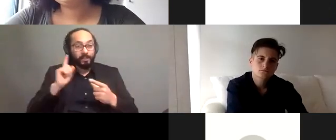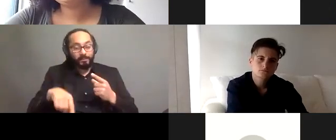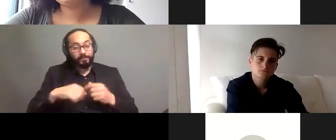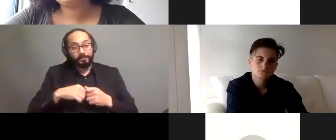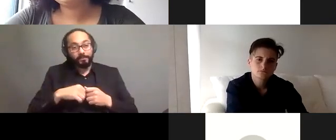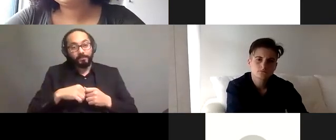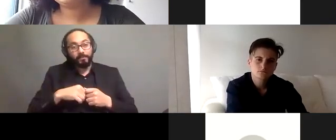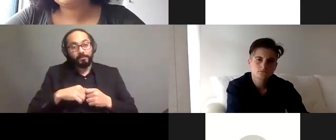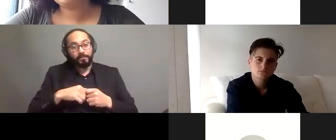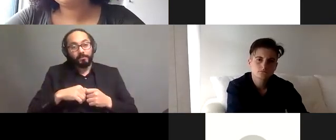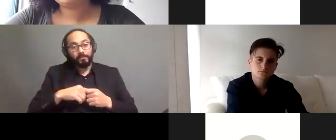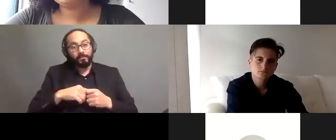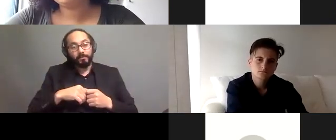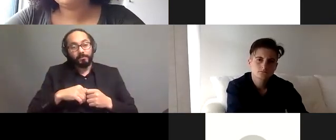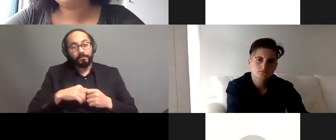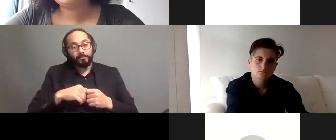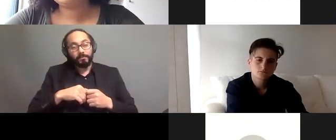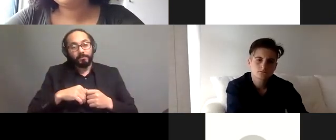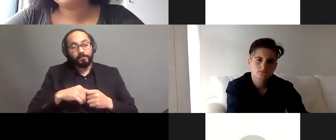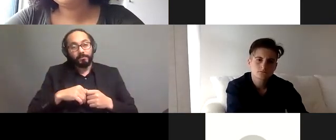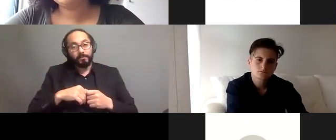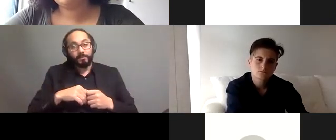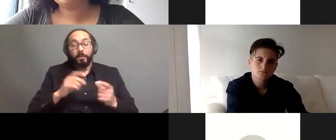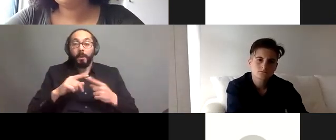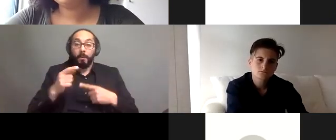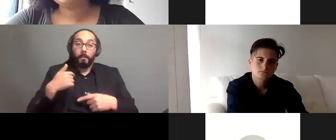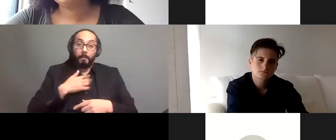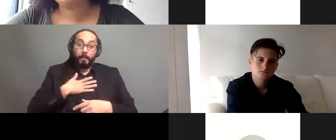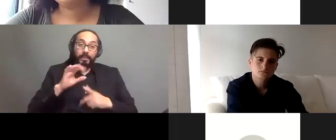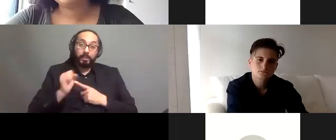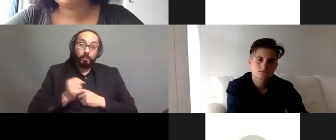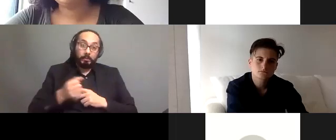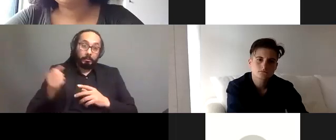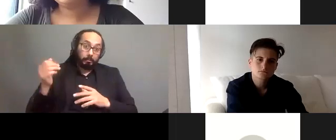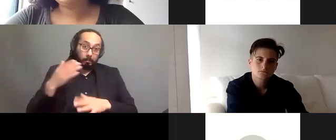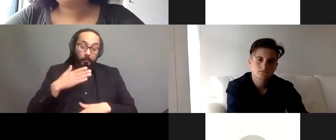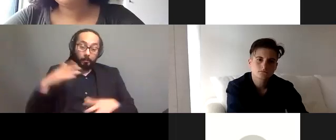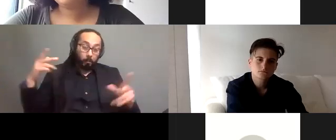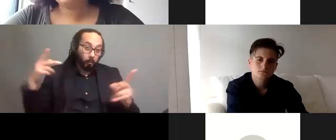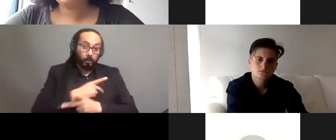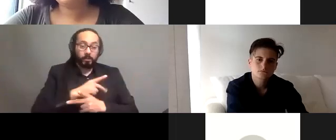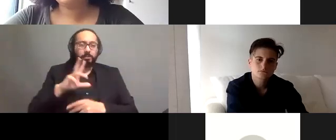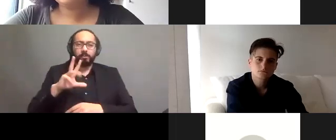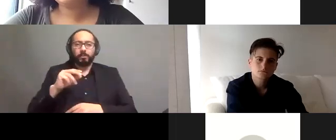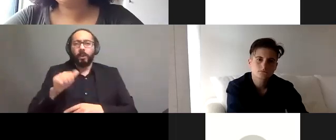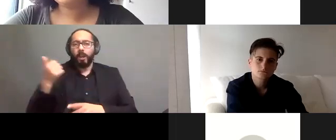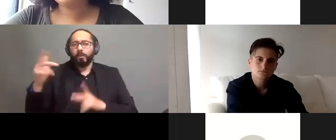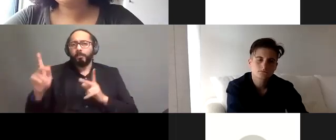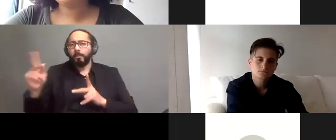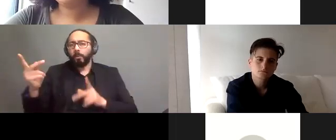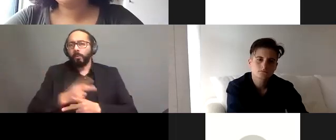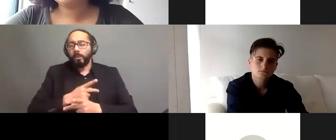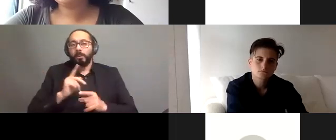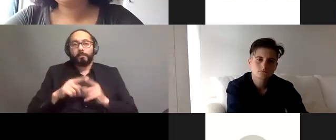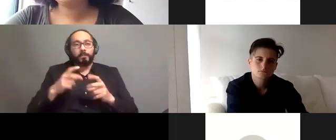and it's, again, like I have it better than a lot of people, but it's really hard for me to go through my life with these